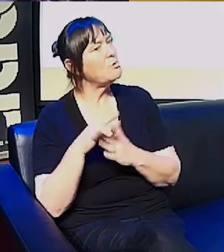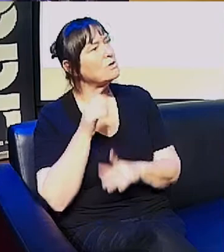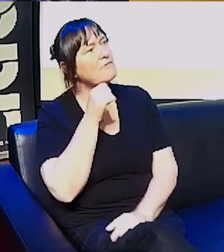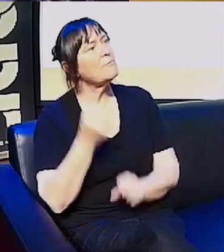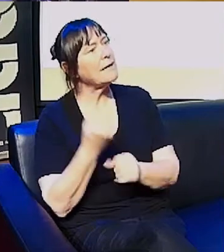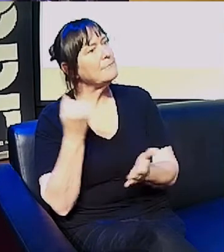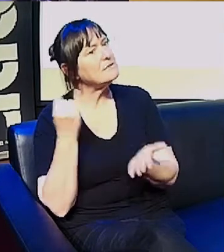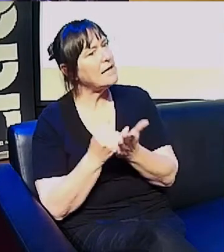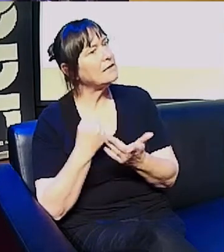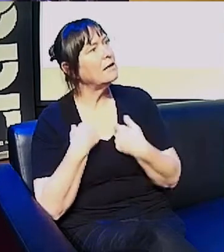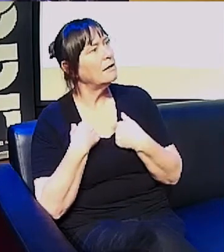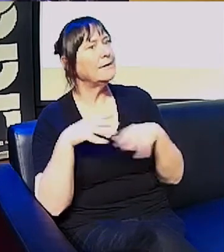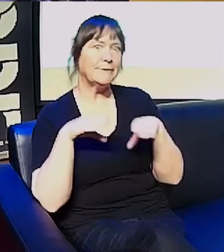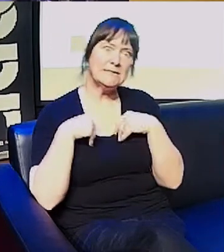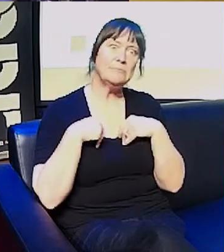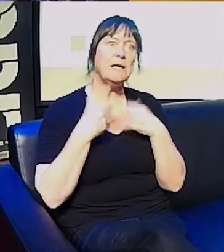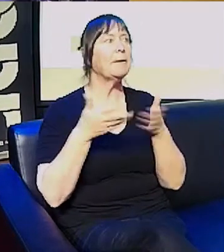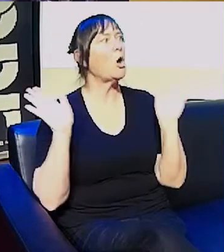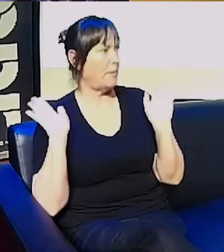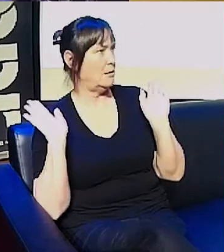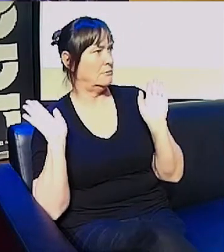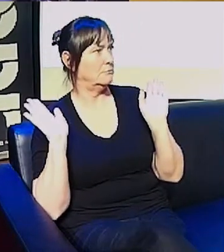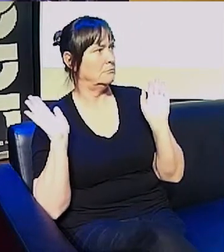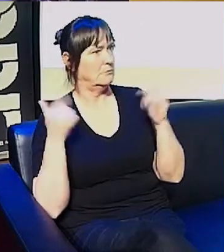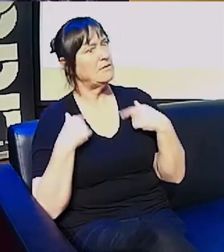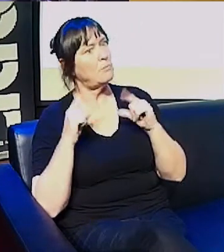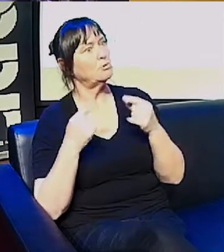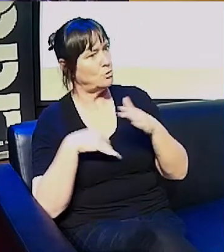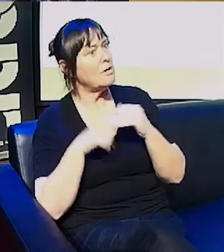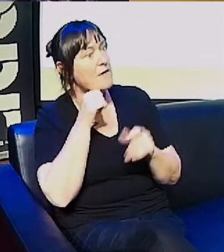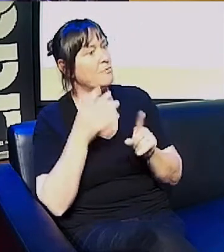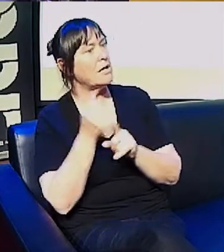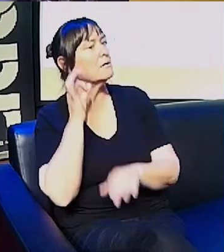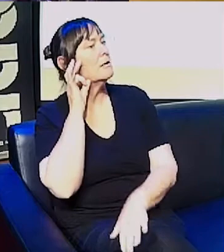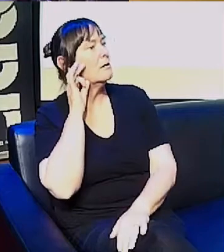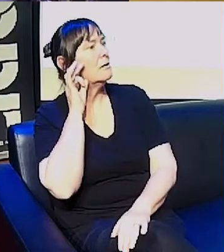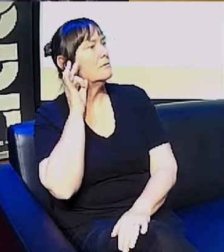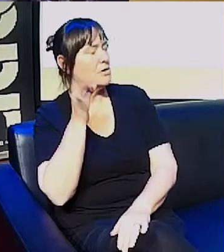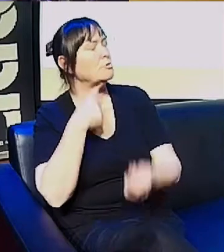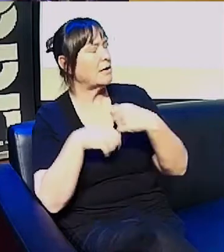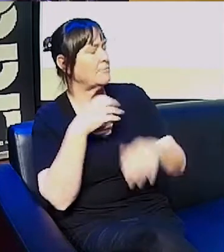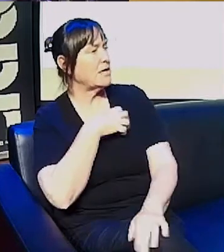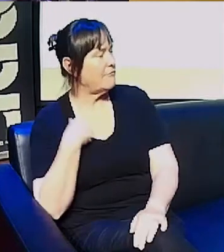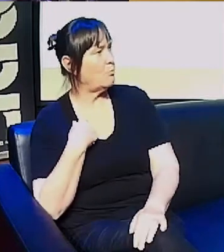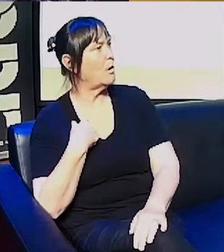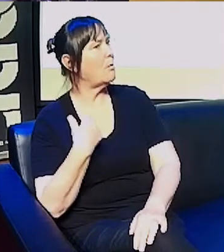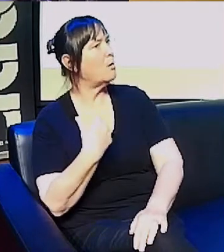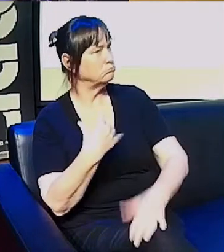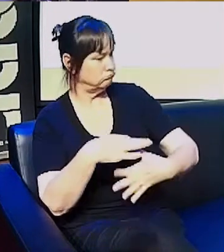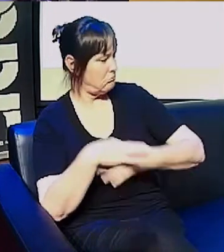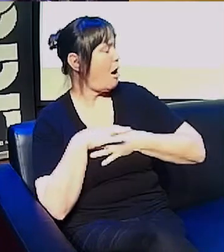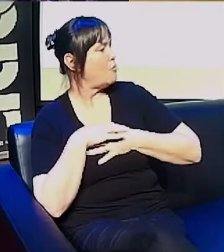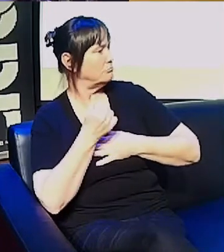admit when you make them is a pretty important part of what we will be doing in government. We will own our policy, we will own our decisions, and we will own our